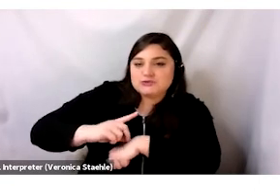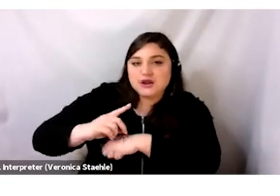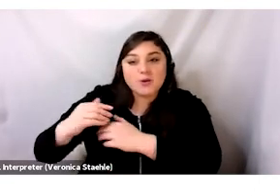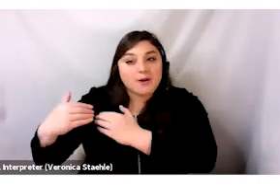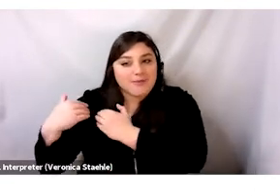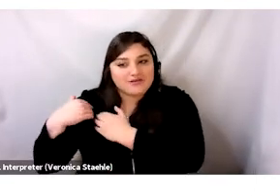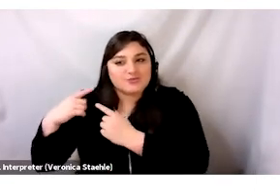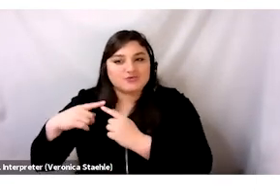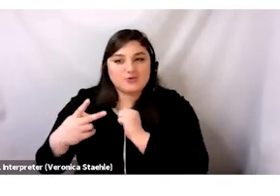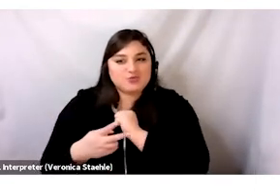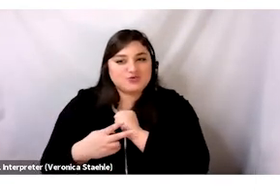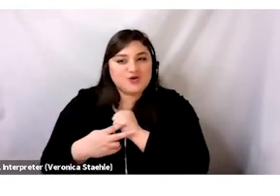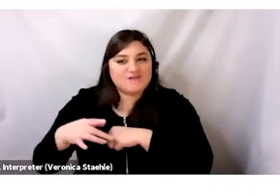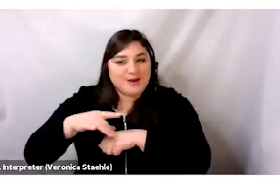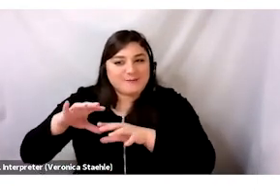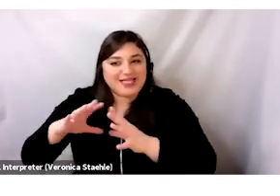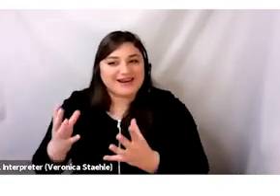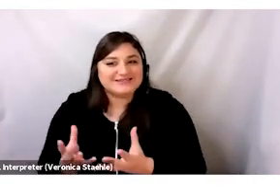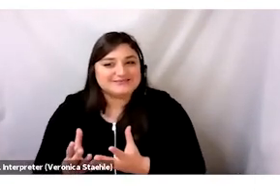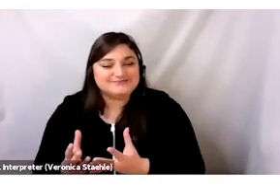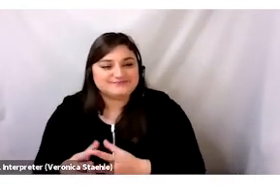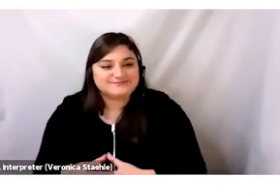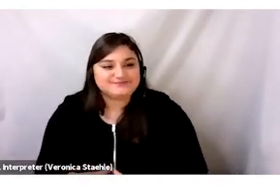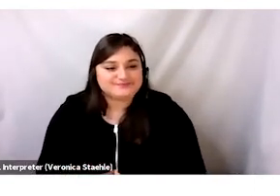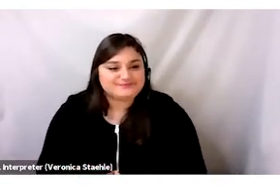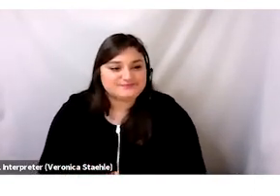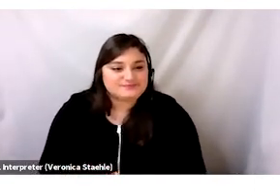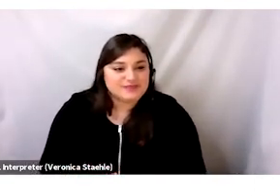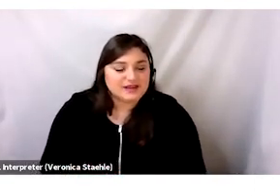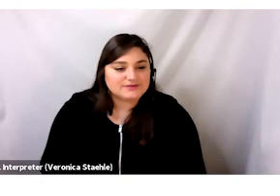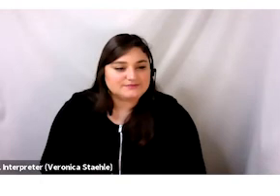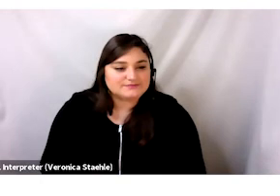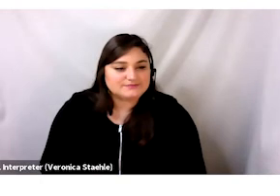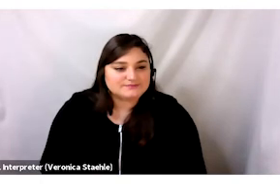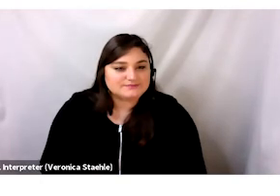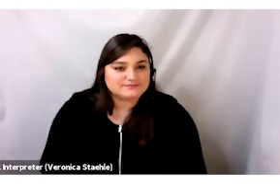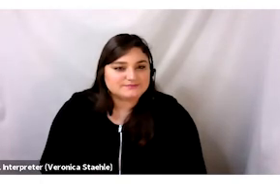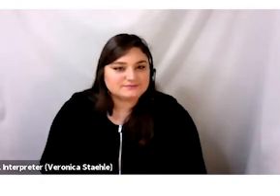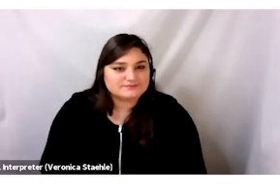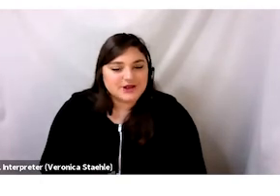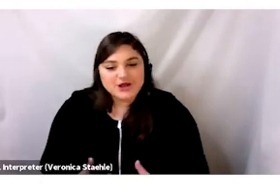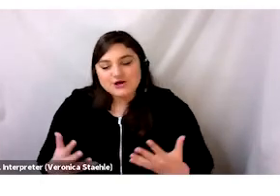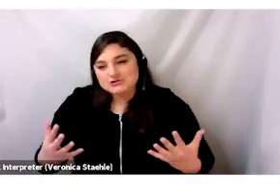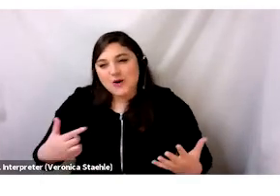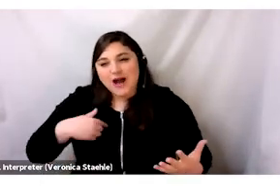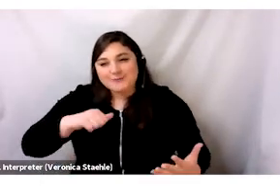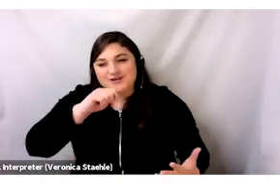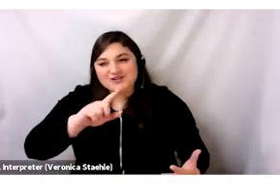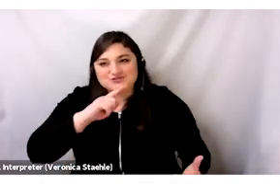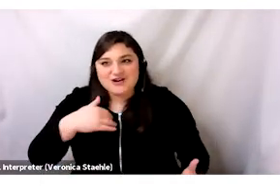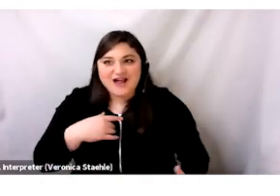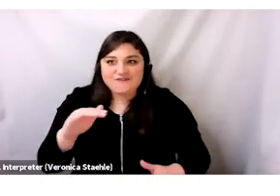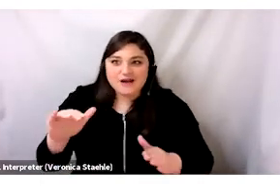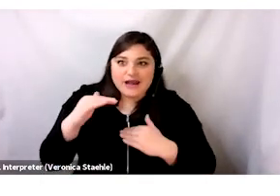religious duty to preserve the planet. So, you know, I don't know if